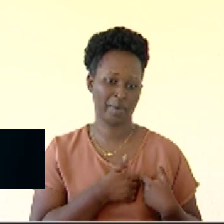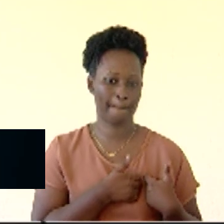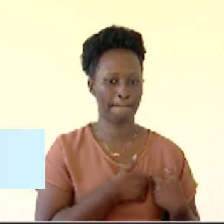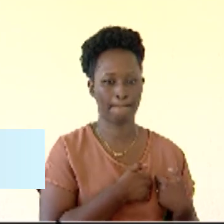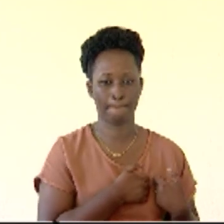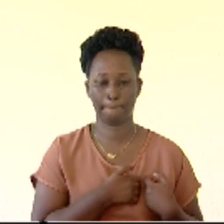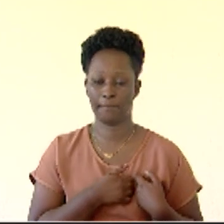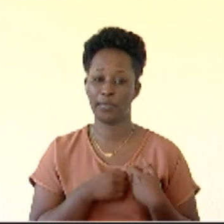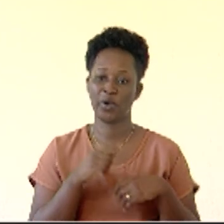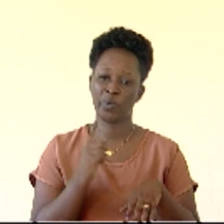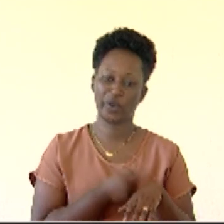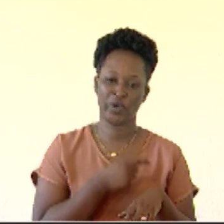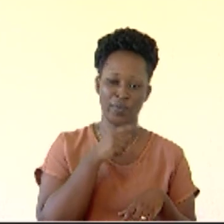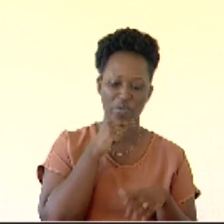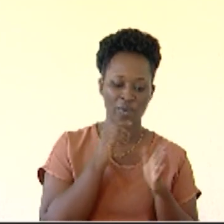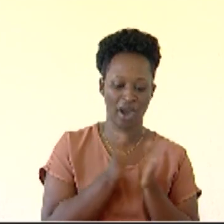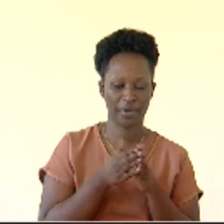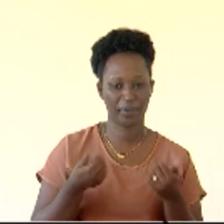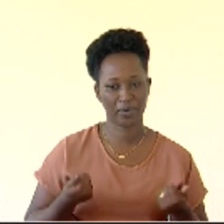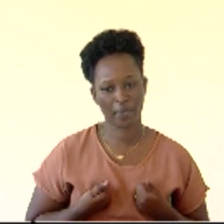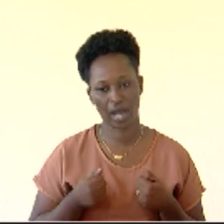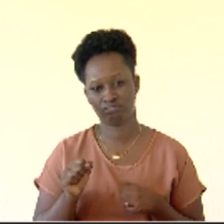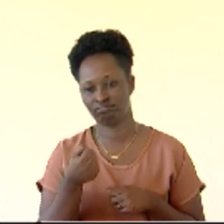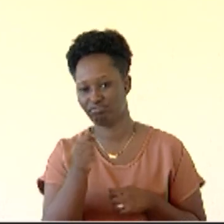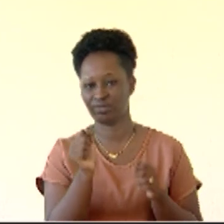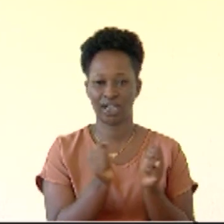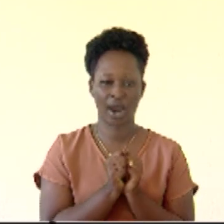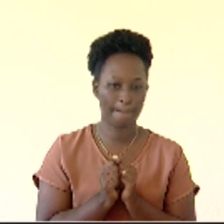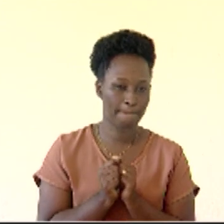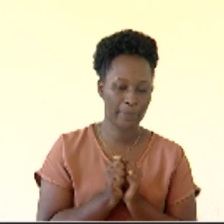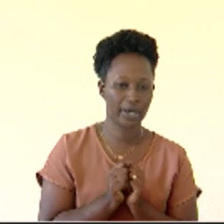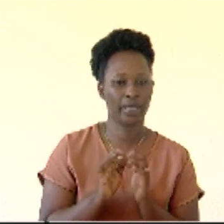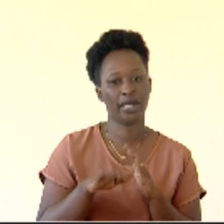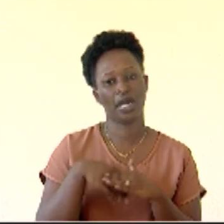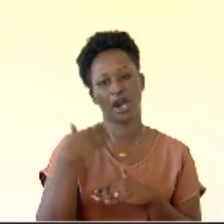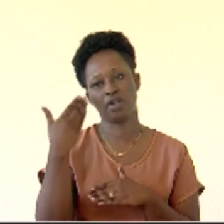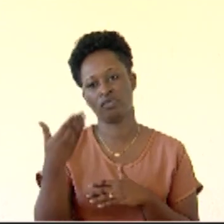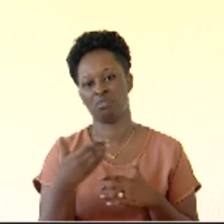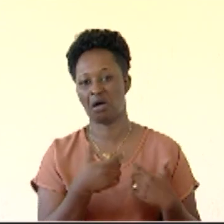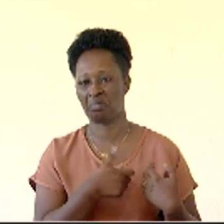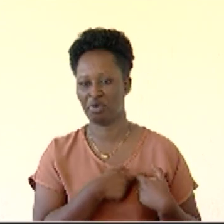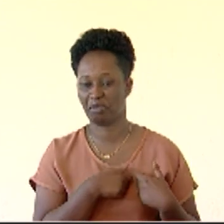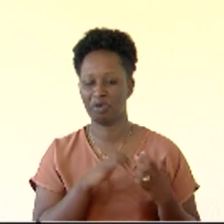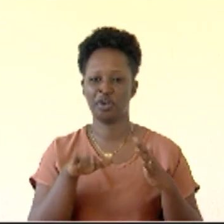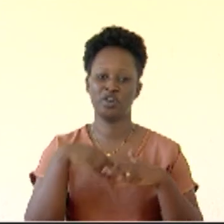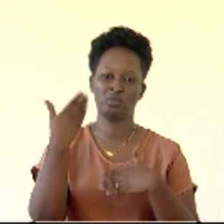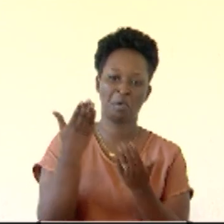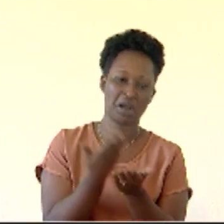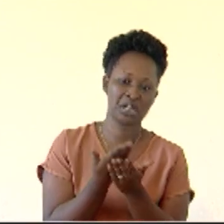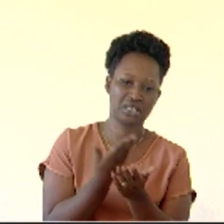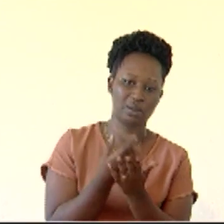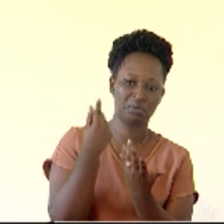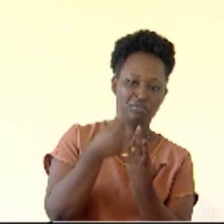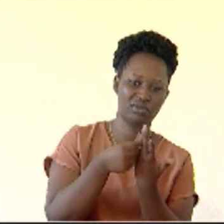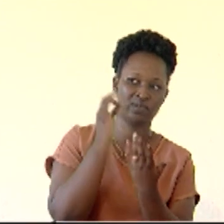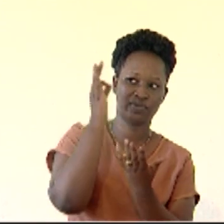go out together. It leads to what we call engagement, and even later they can get married. So dating should not